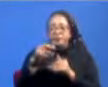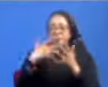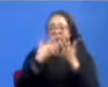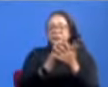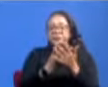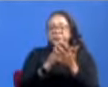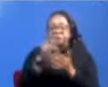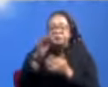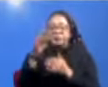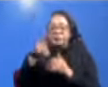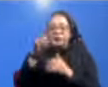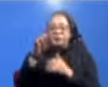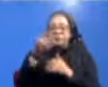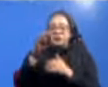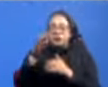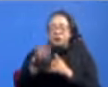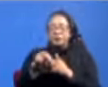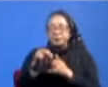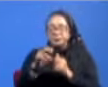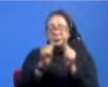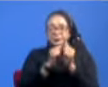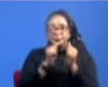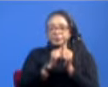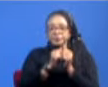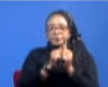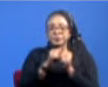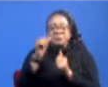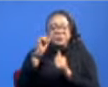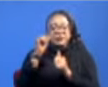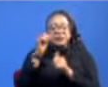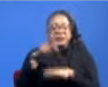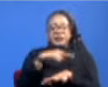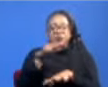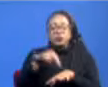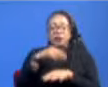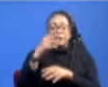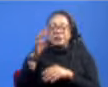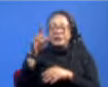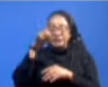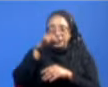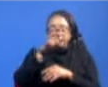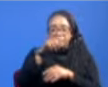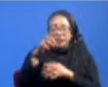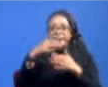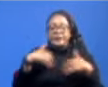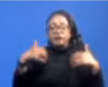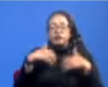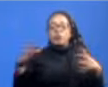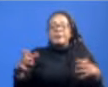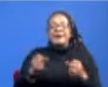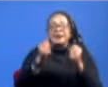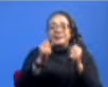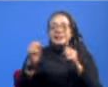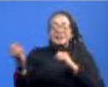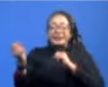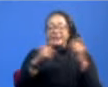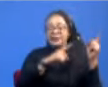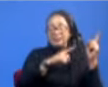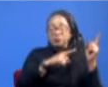prison. In October, a British national and four Turkish refugees were abducted and returned to